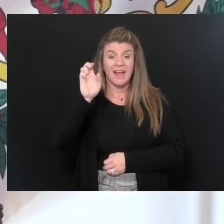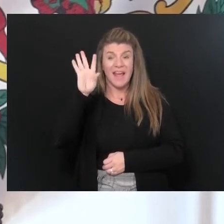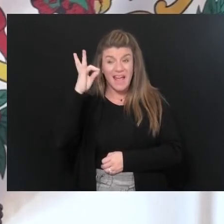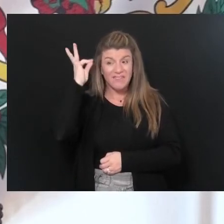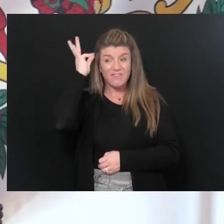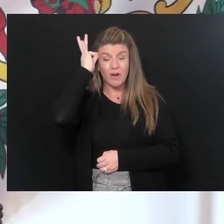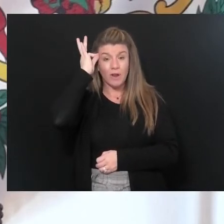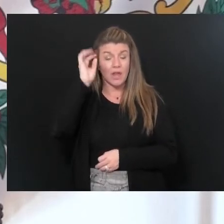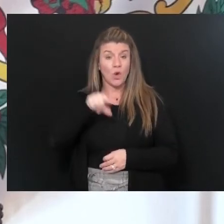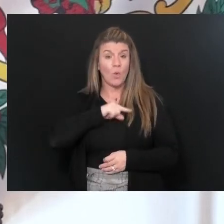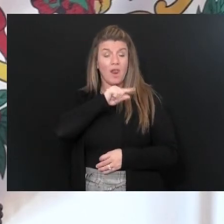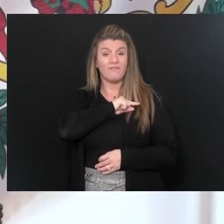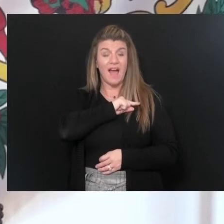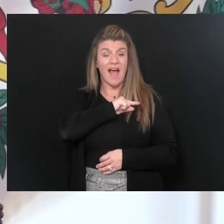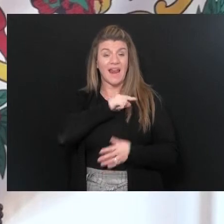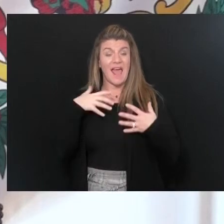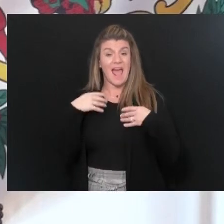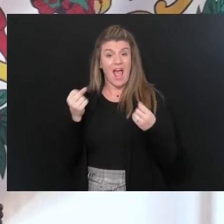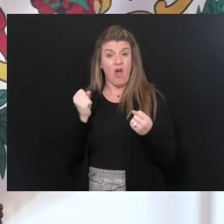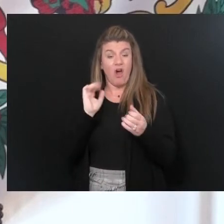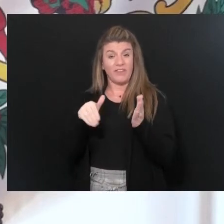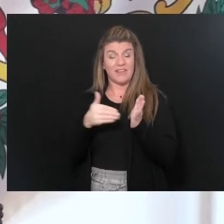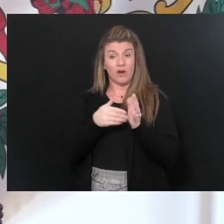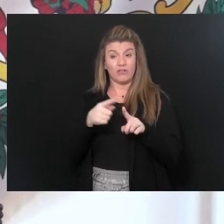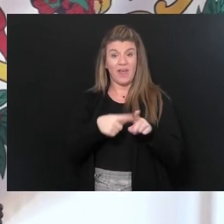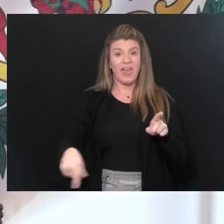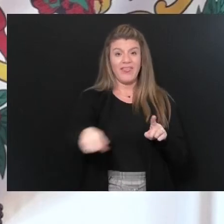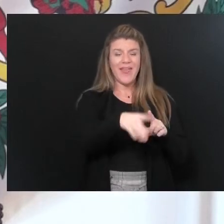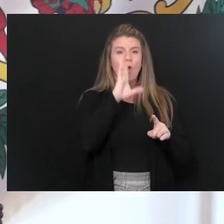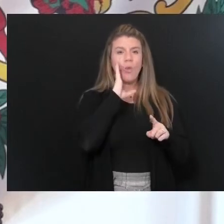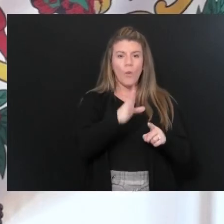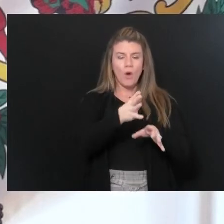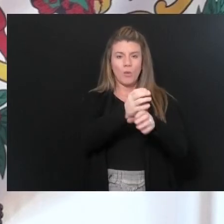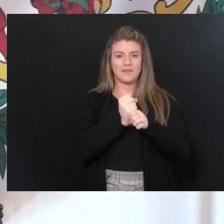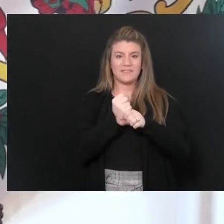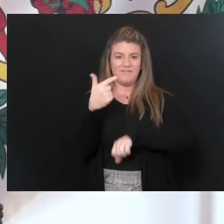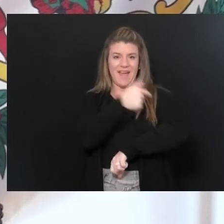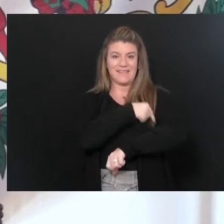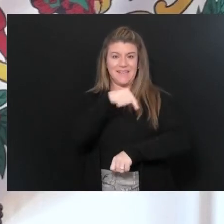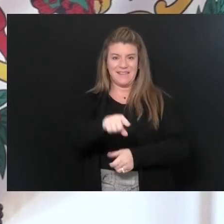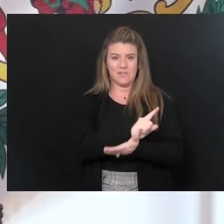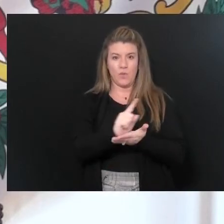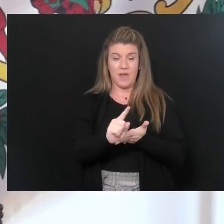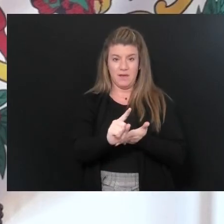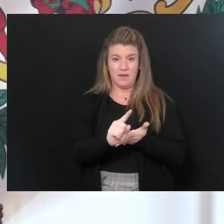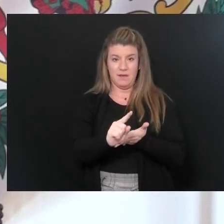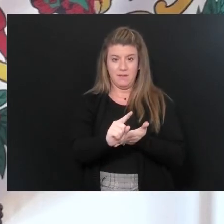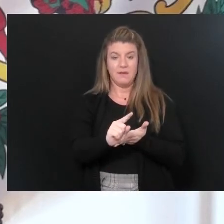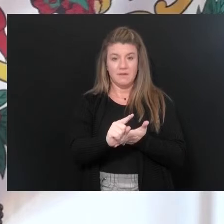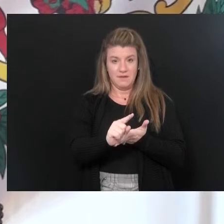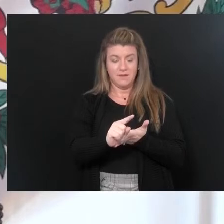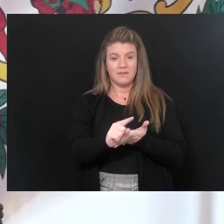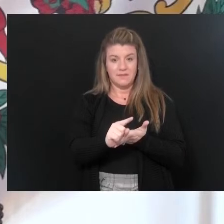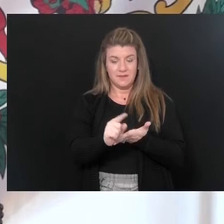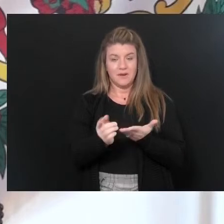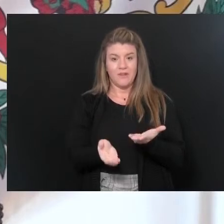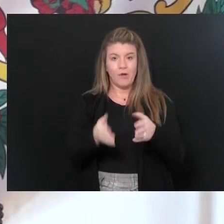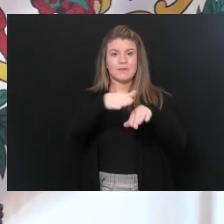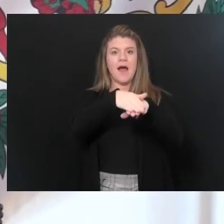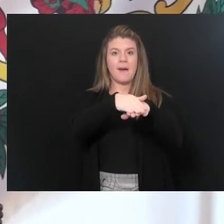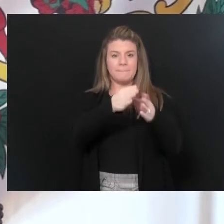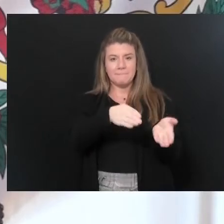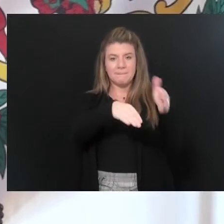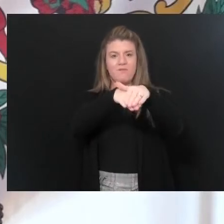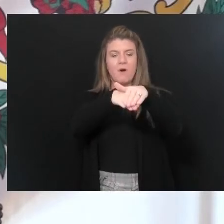federally qualified health centers will receive vaccines this week on top of the work we're doing with